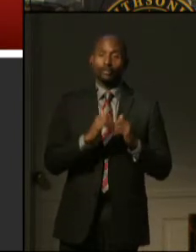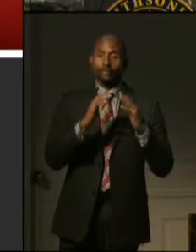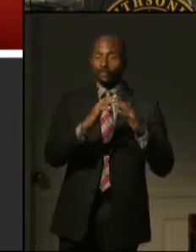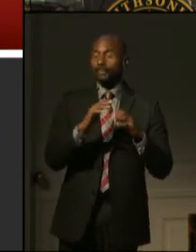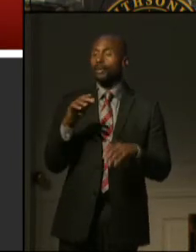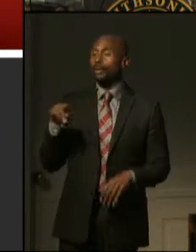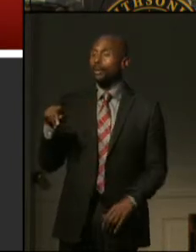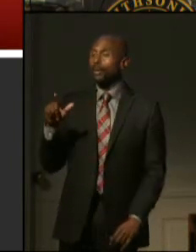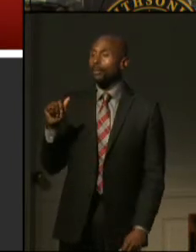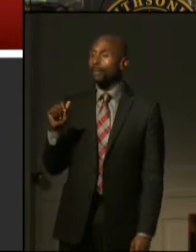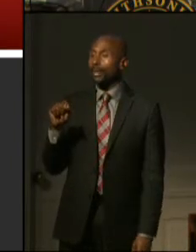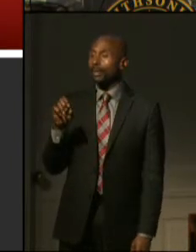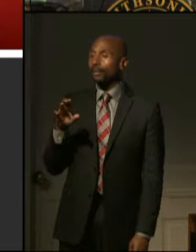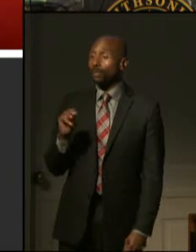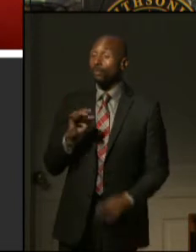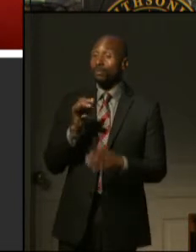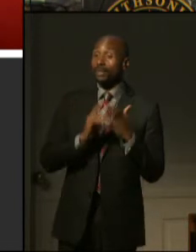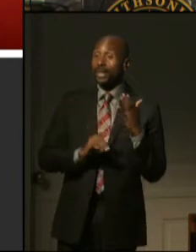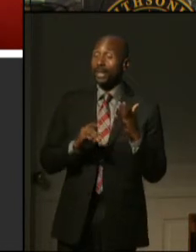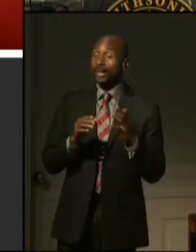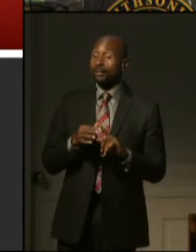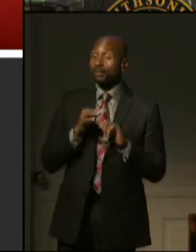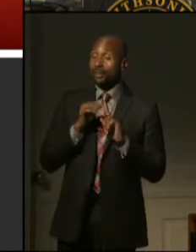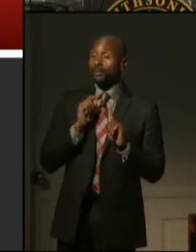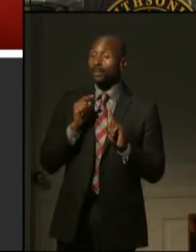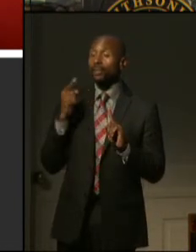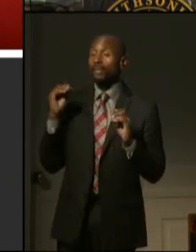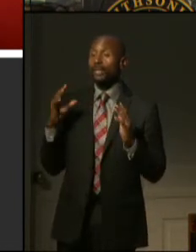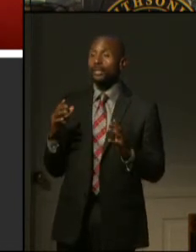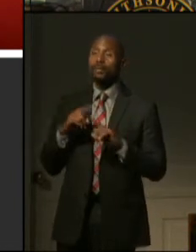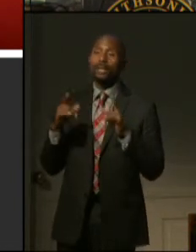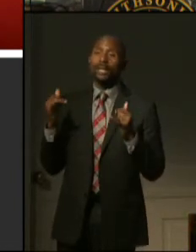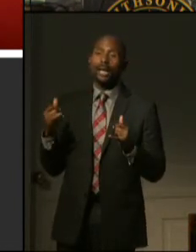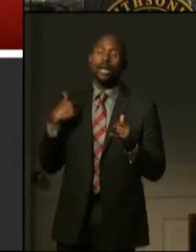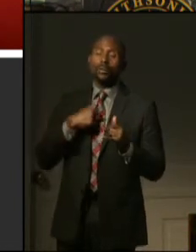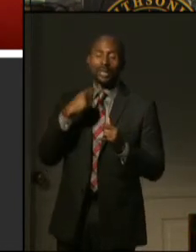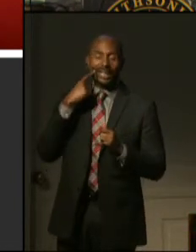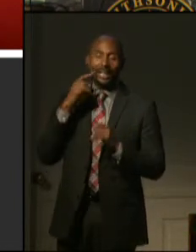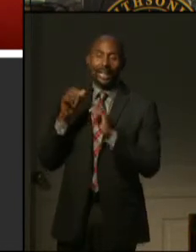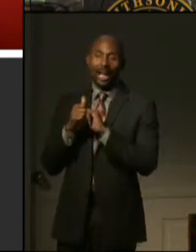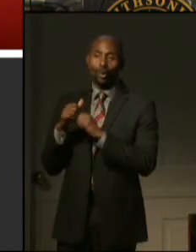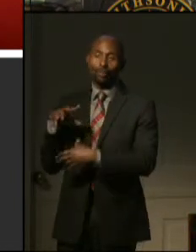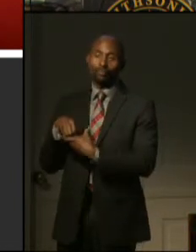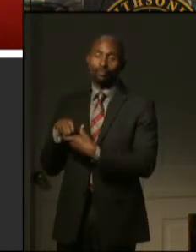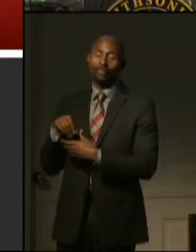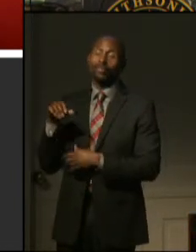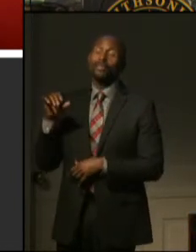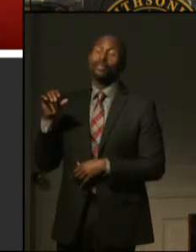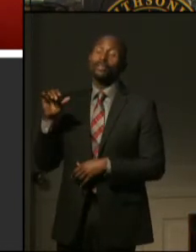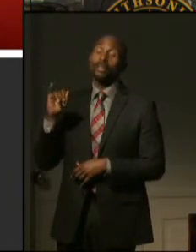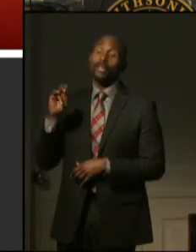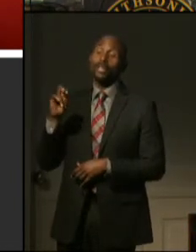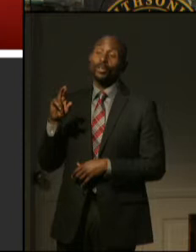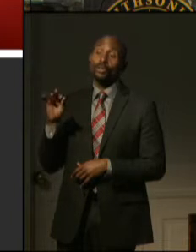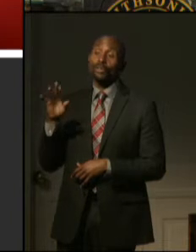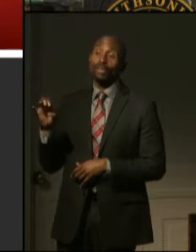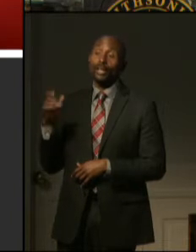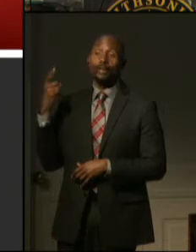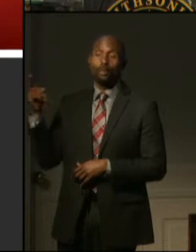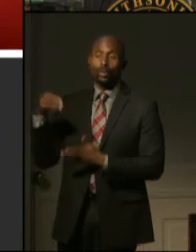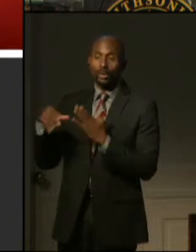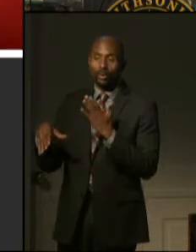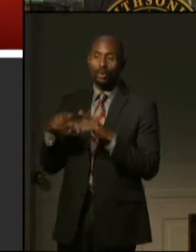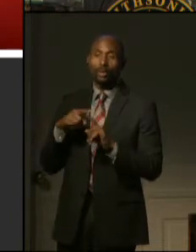that gives, it was designed primarily for teachers, and now we're looking at what the interface should be for students, but it was to give